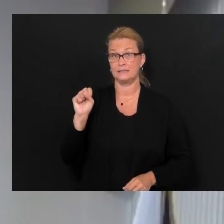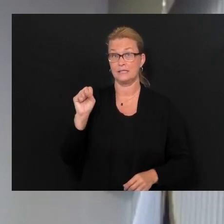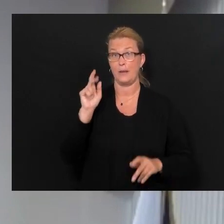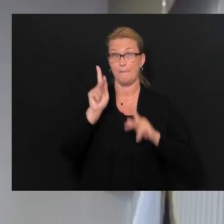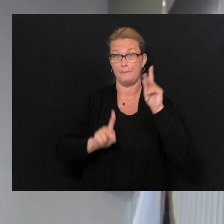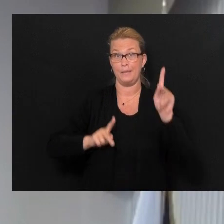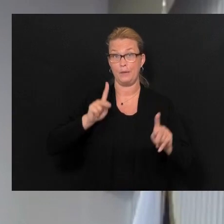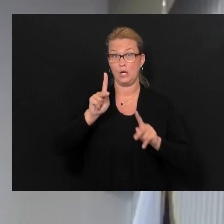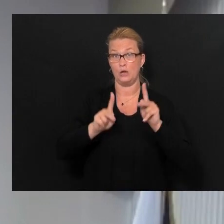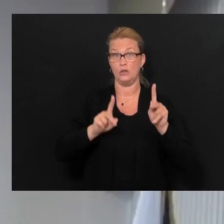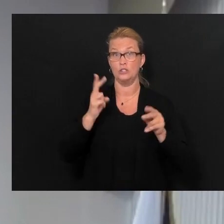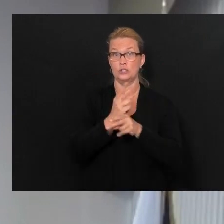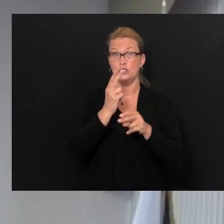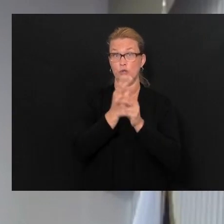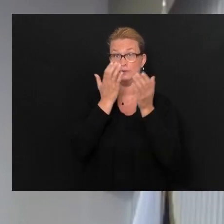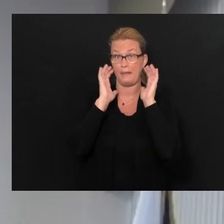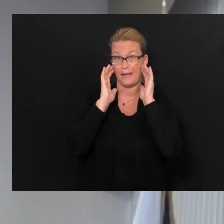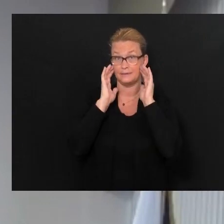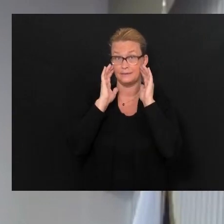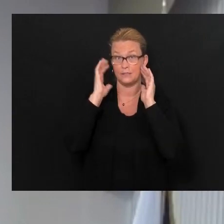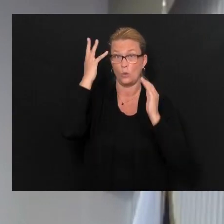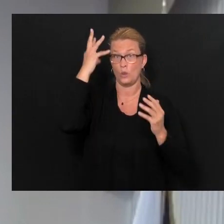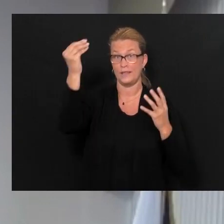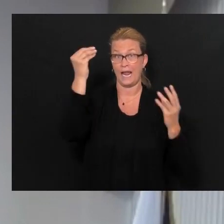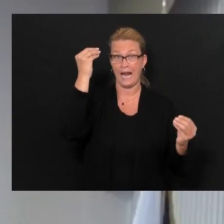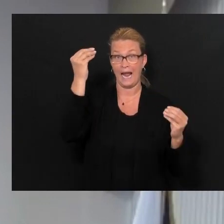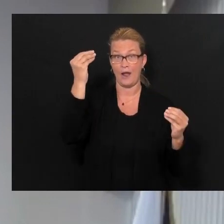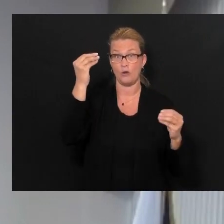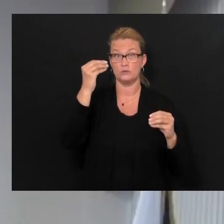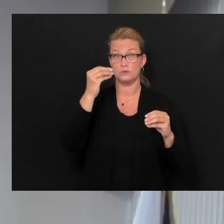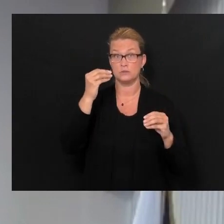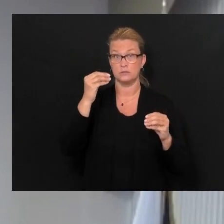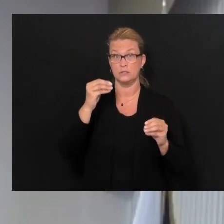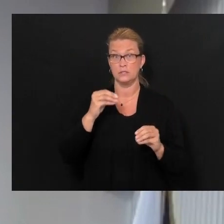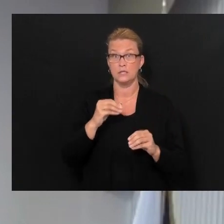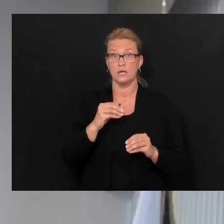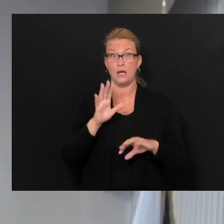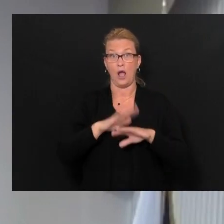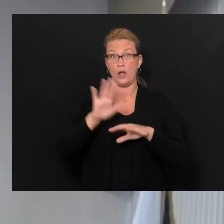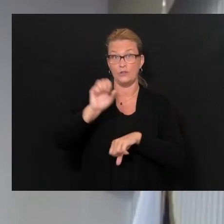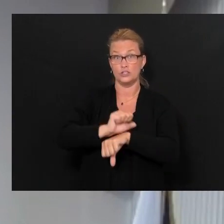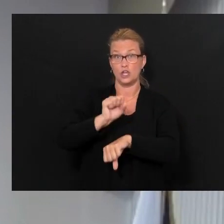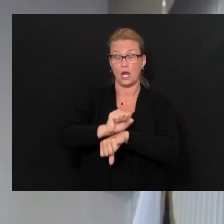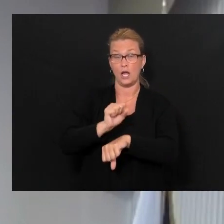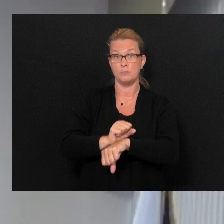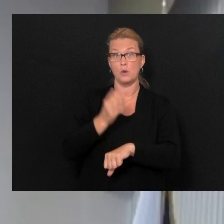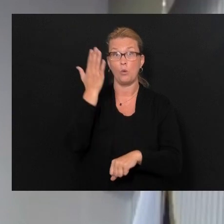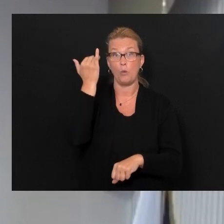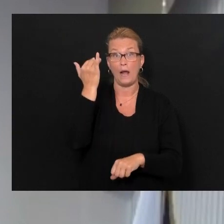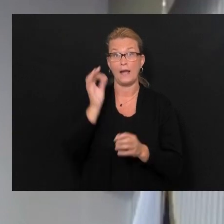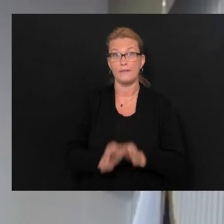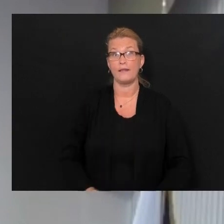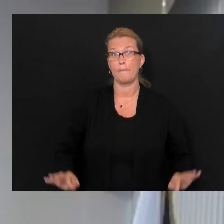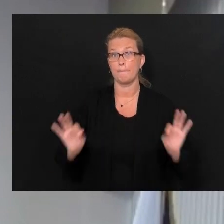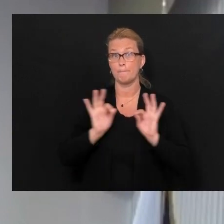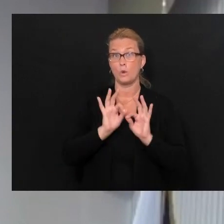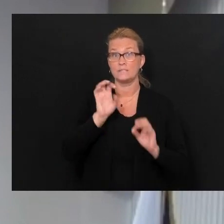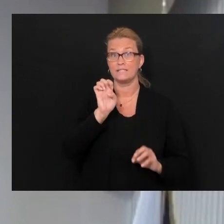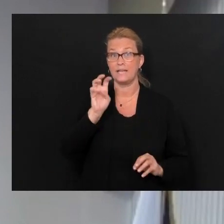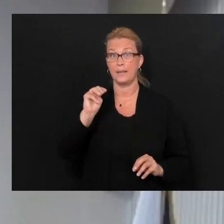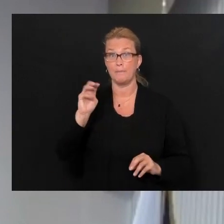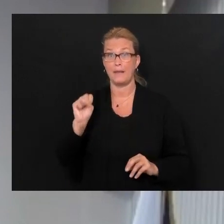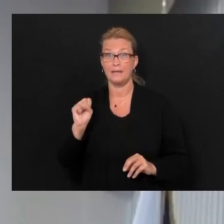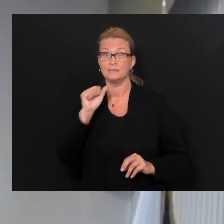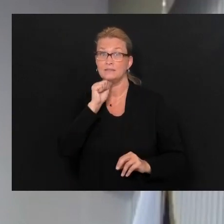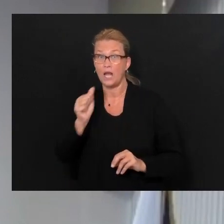individuals to wear a mask when they're out on a call. The reason for that is we have reports of EMS folks not wearing